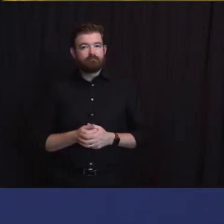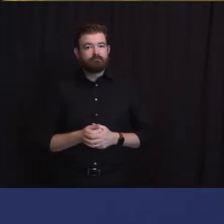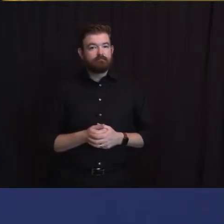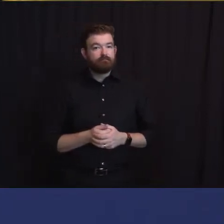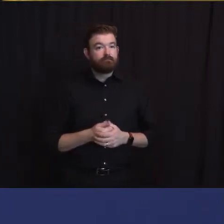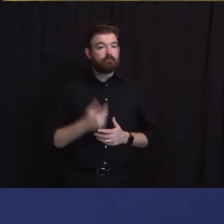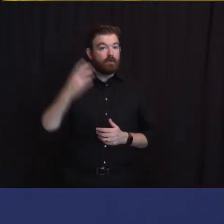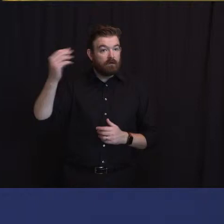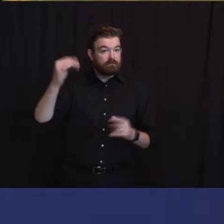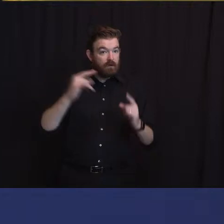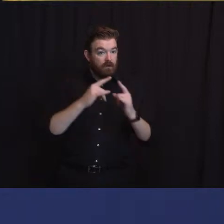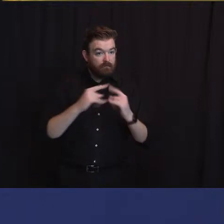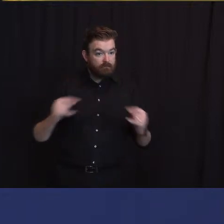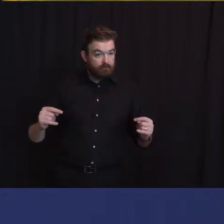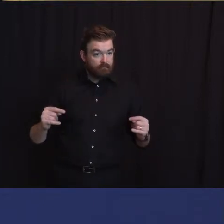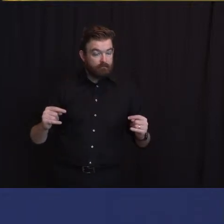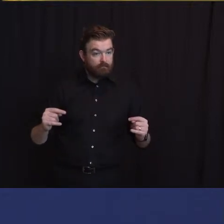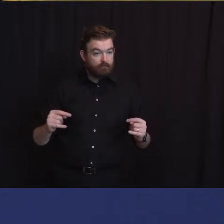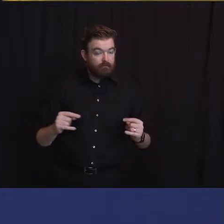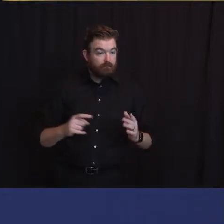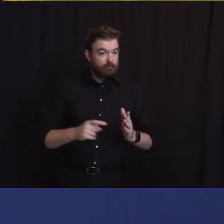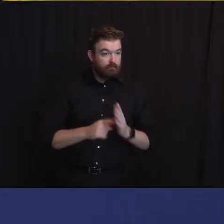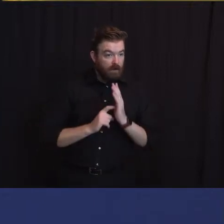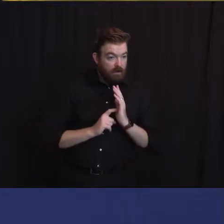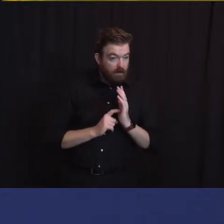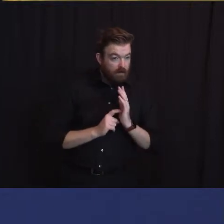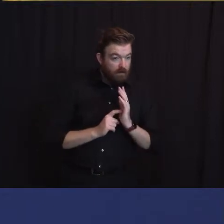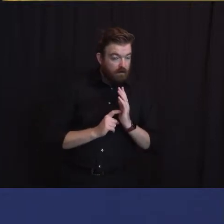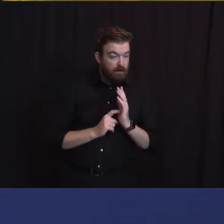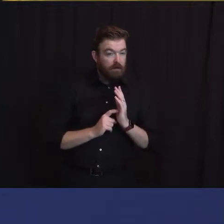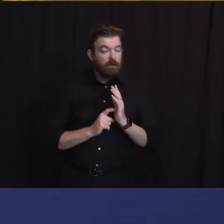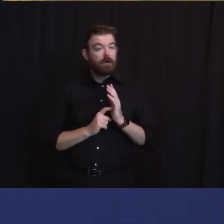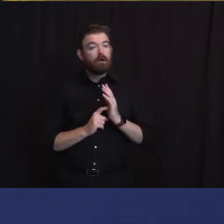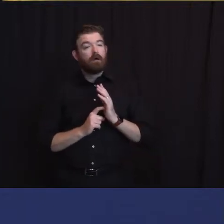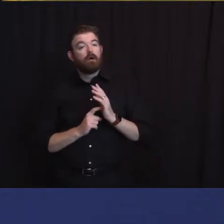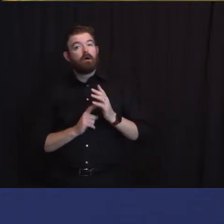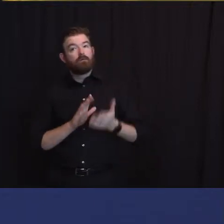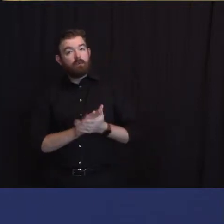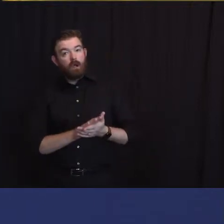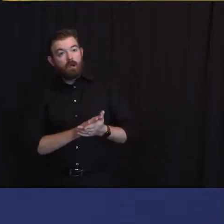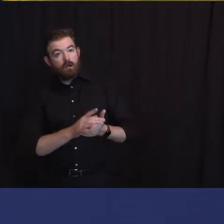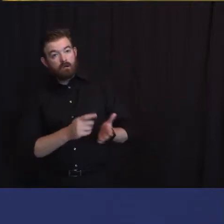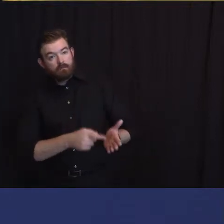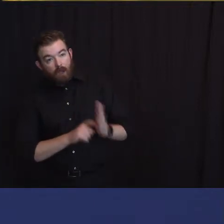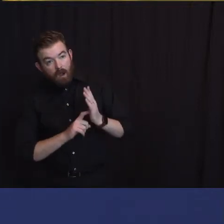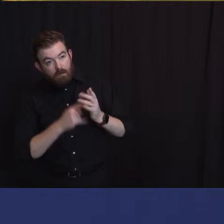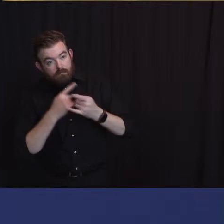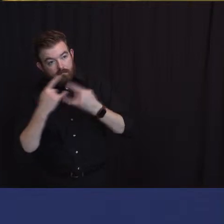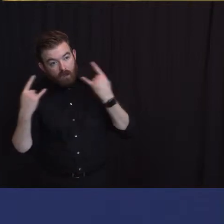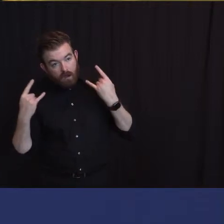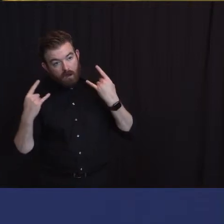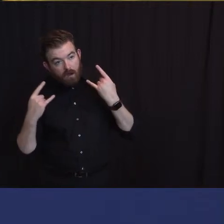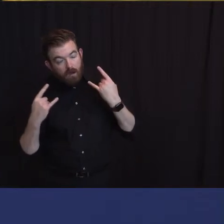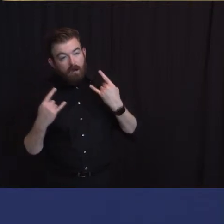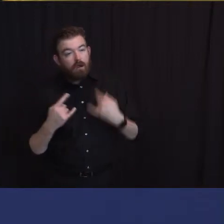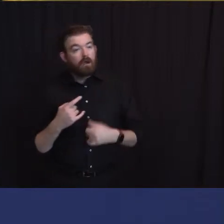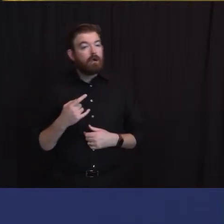schools, for you, is this a carrot and stick approach to try and convince more parents to get their 12 to 15-year-olds